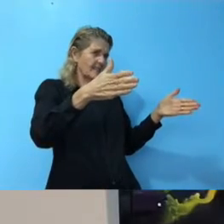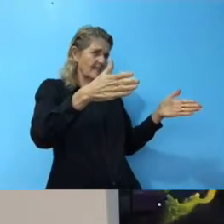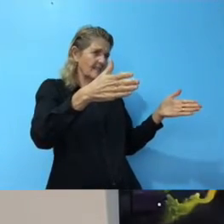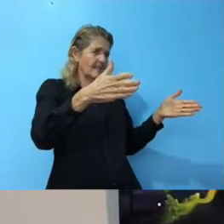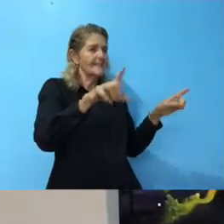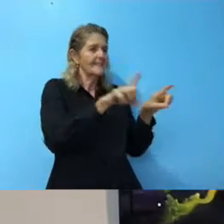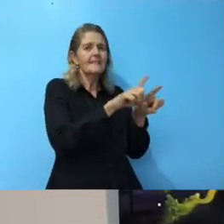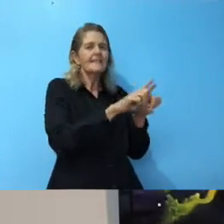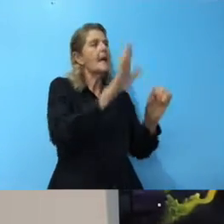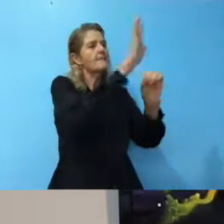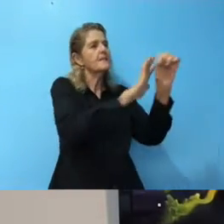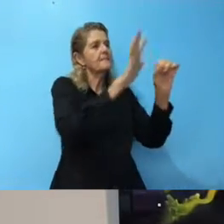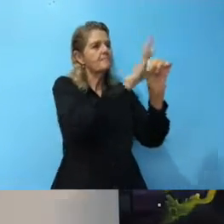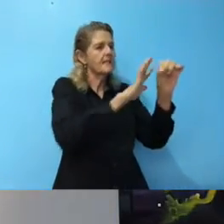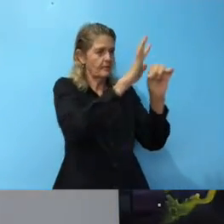parts.